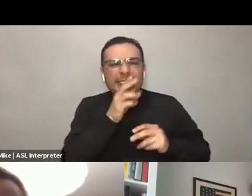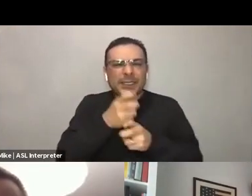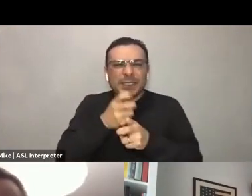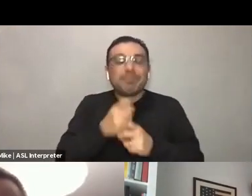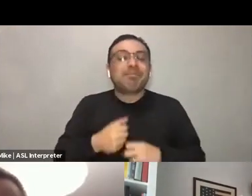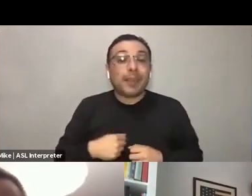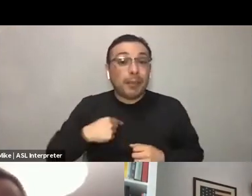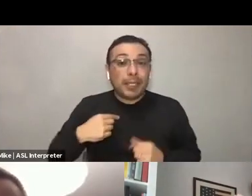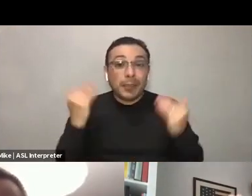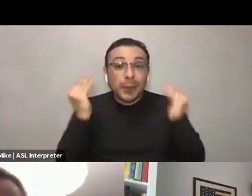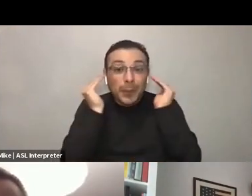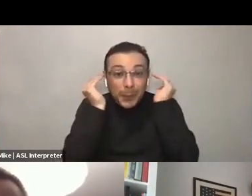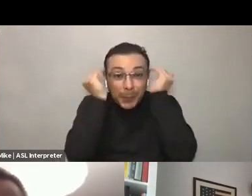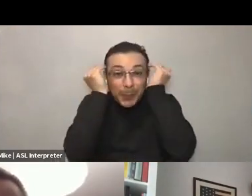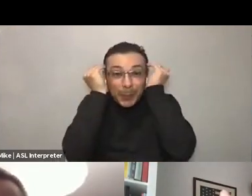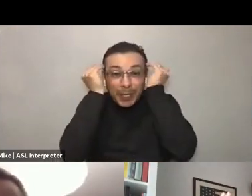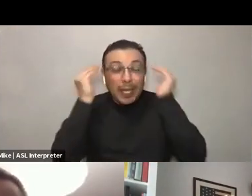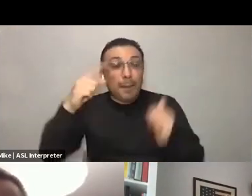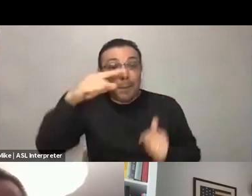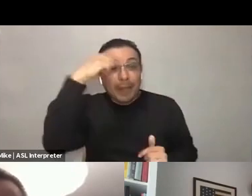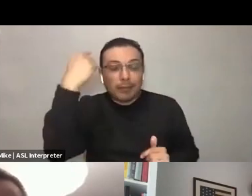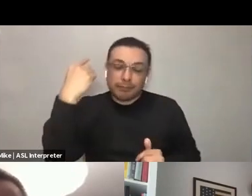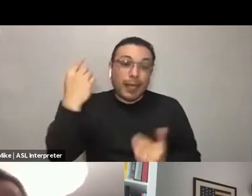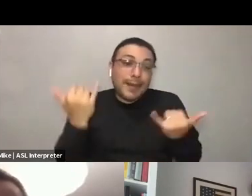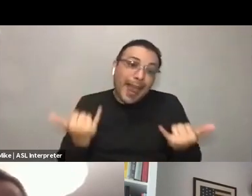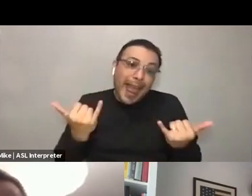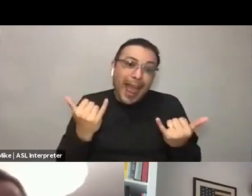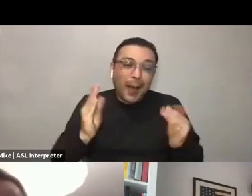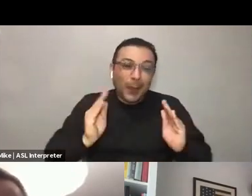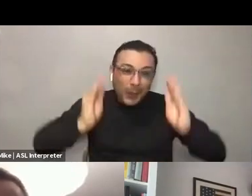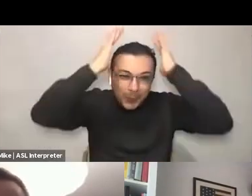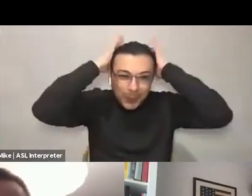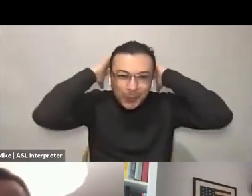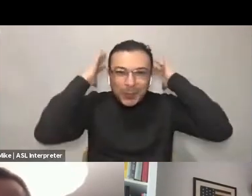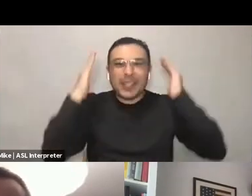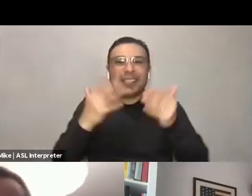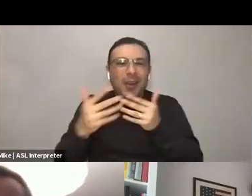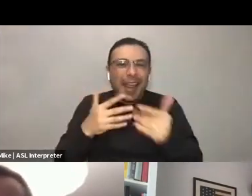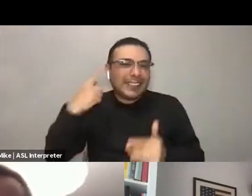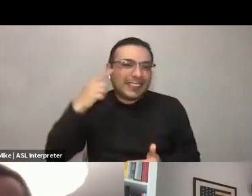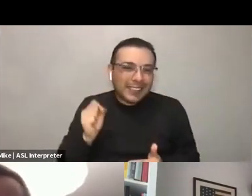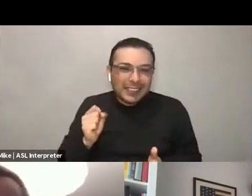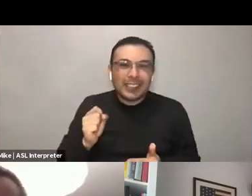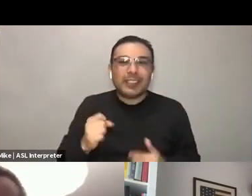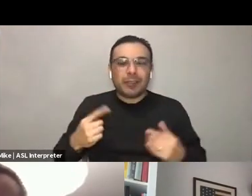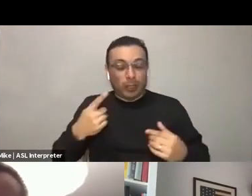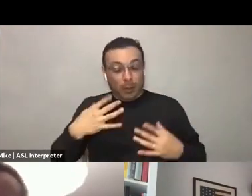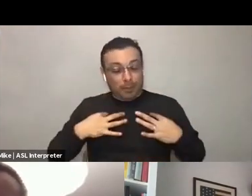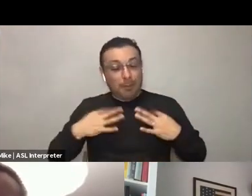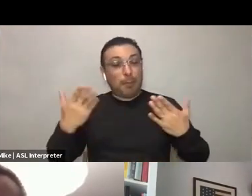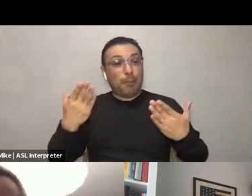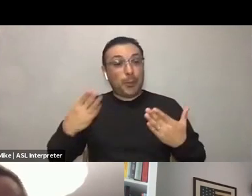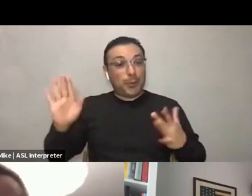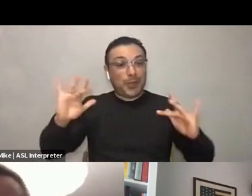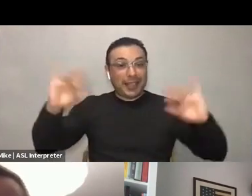hair, which is now silver, gray, speckled, and wearing a blue shirt with plants and, and books and